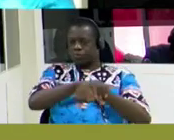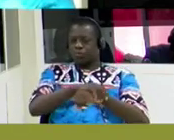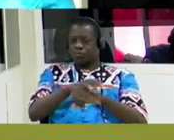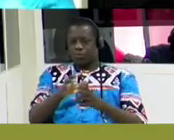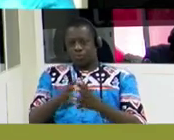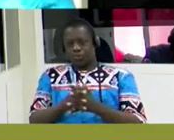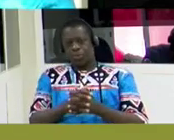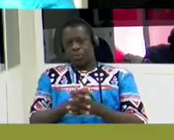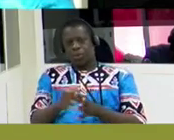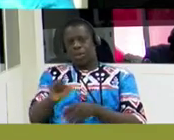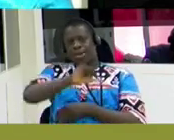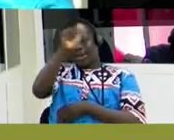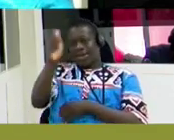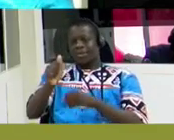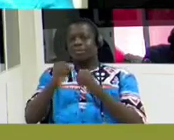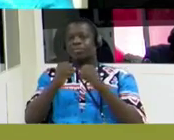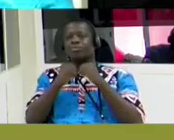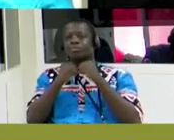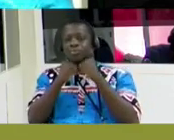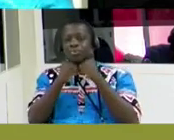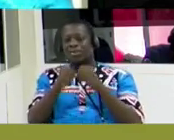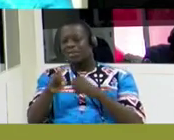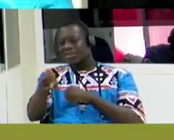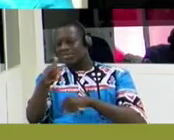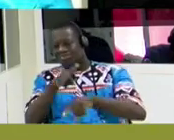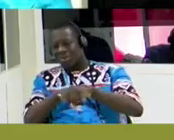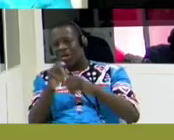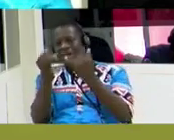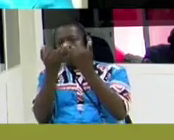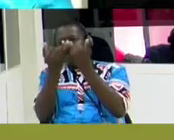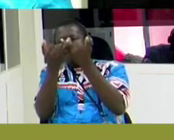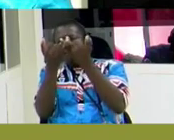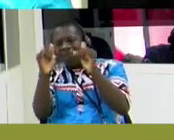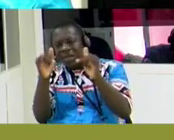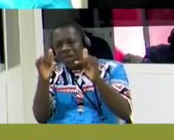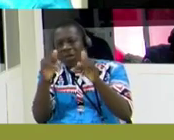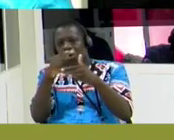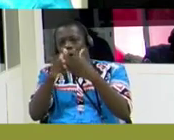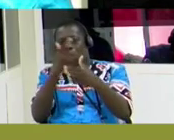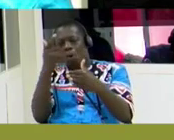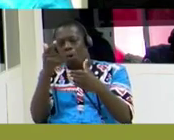Sana, was he free at the time or was he restrained?